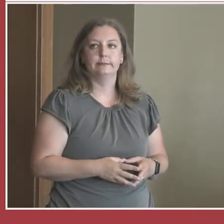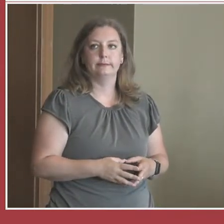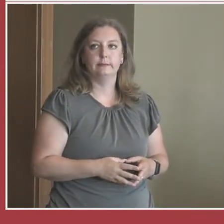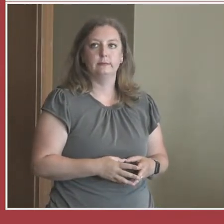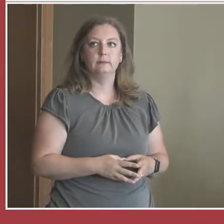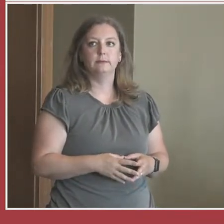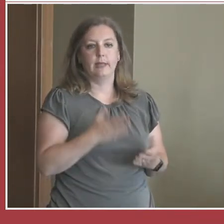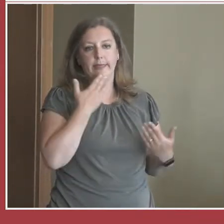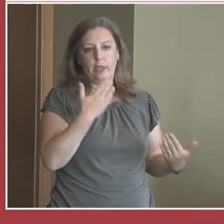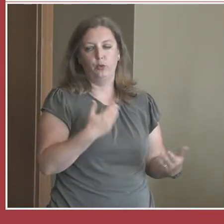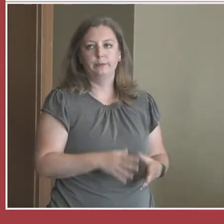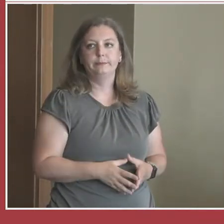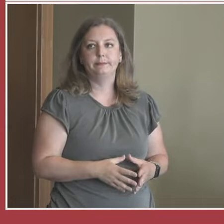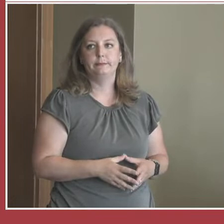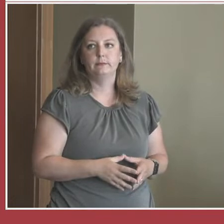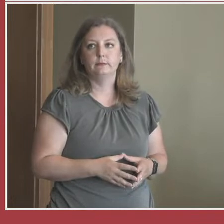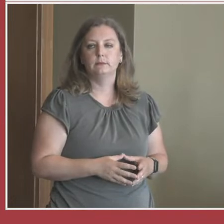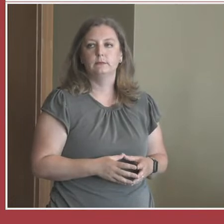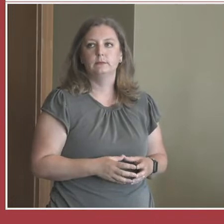Thank you.